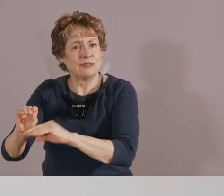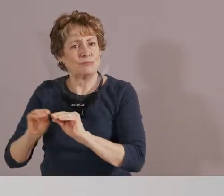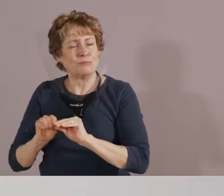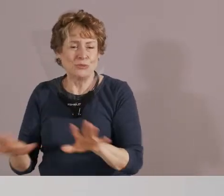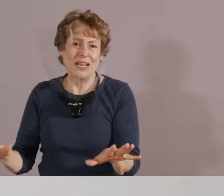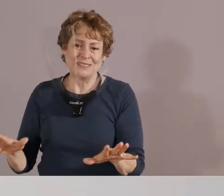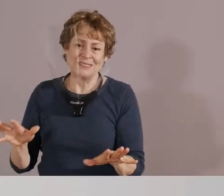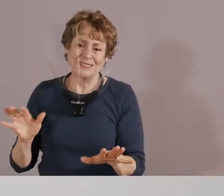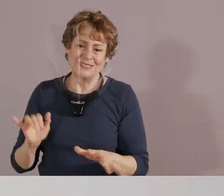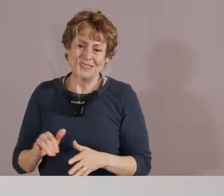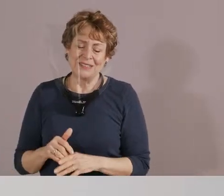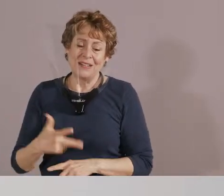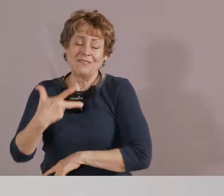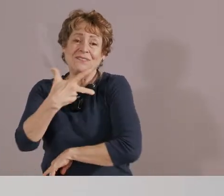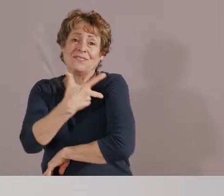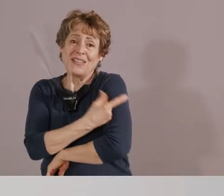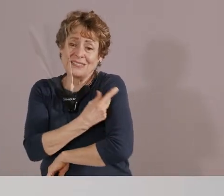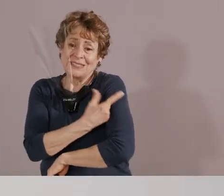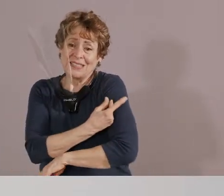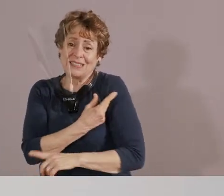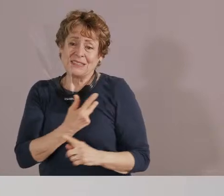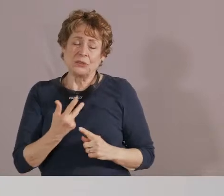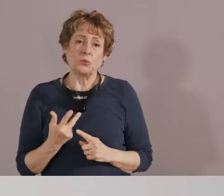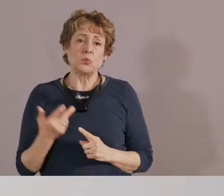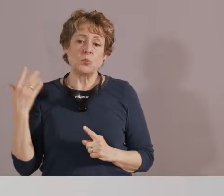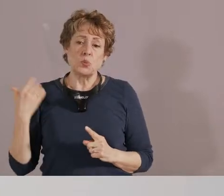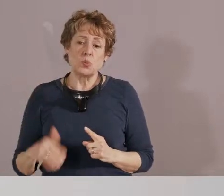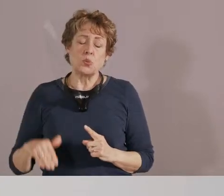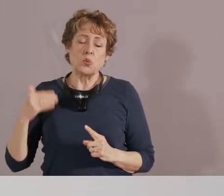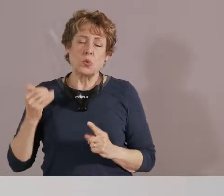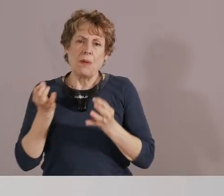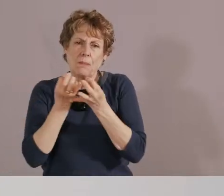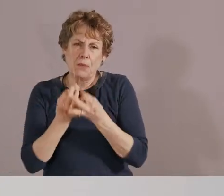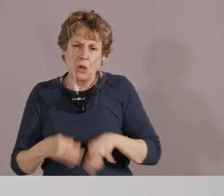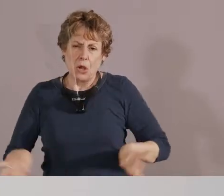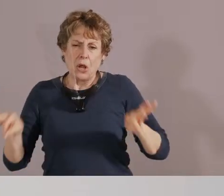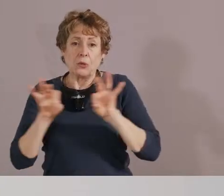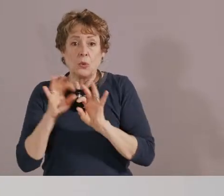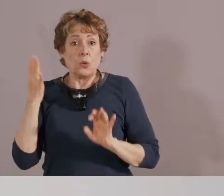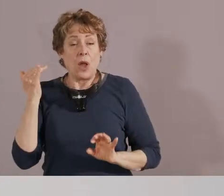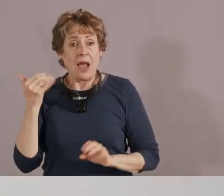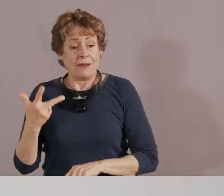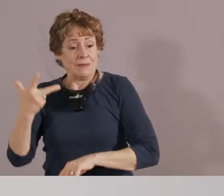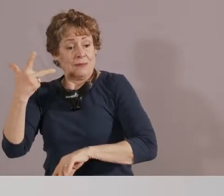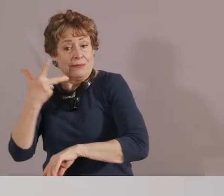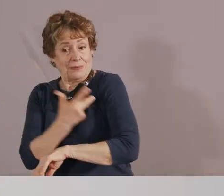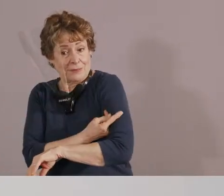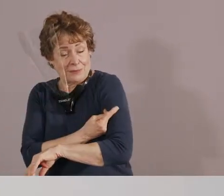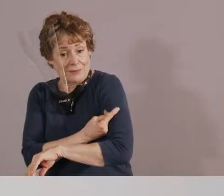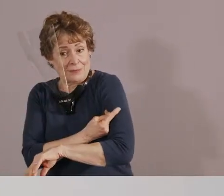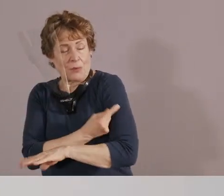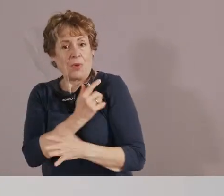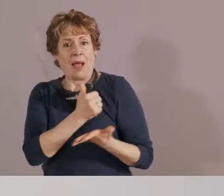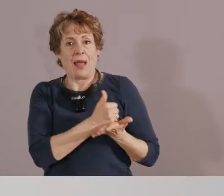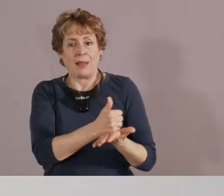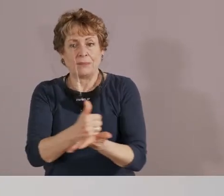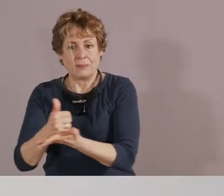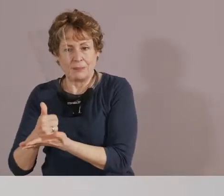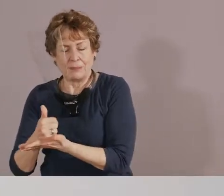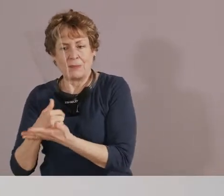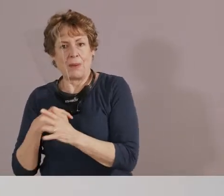the vaccine's really what's going to bring us back, not immediately, but, several months down the line to some sense